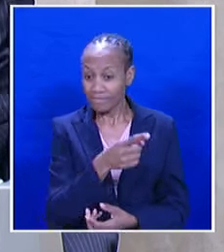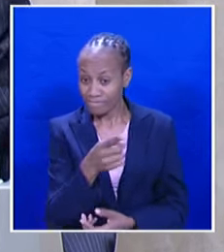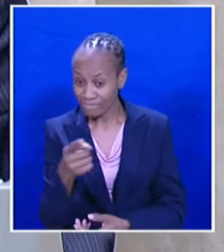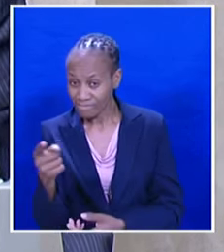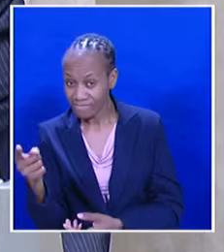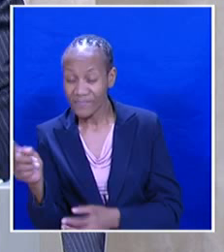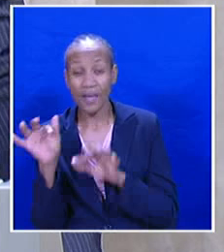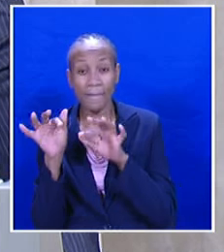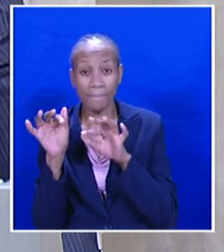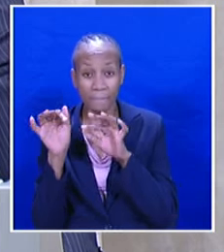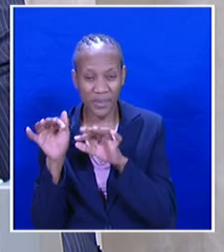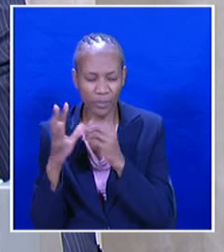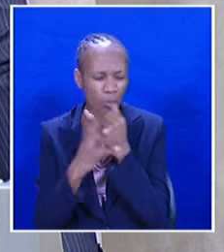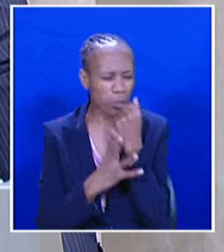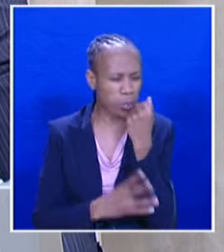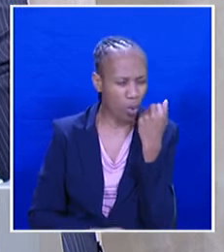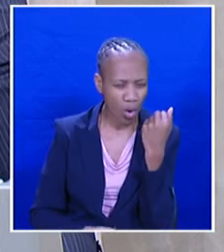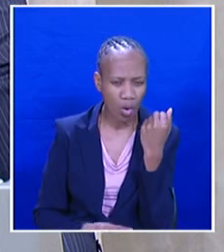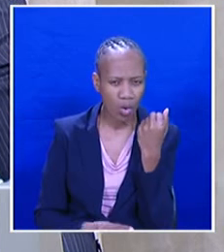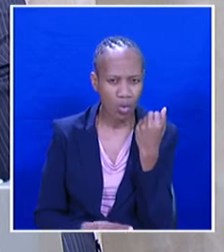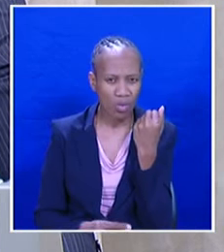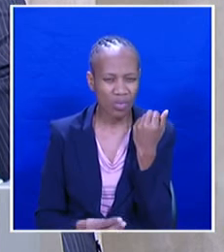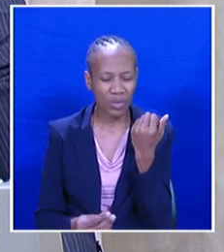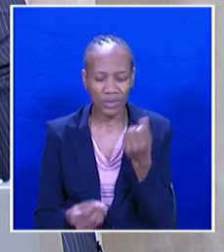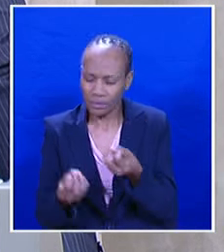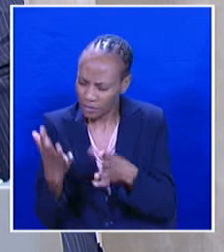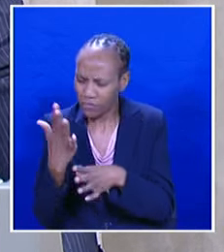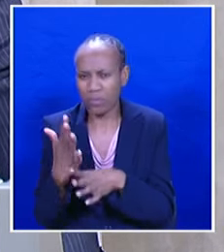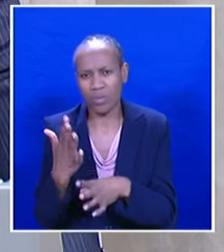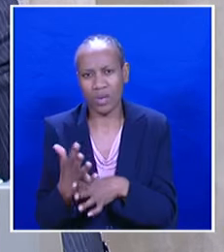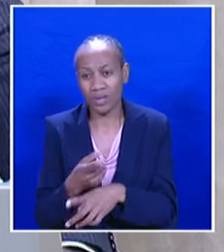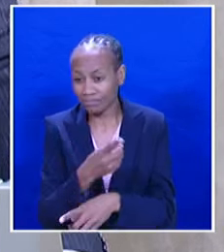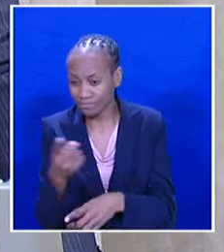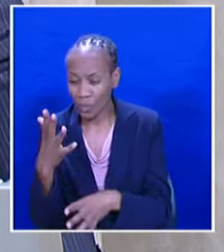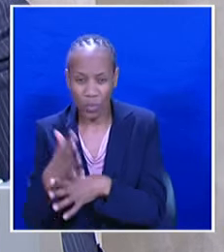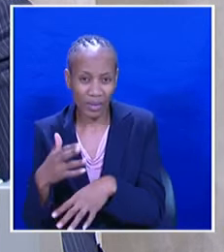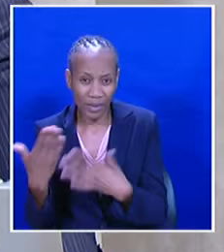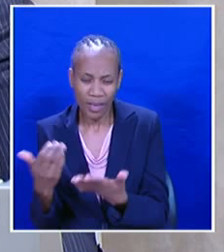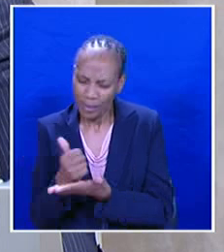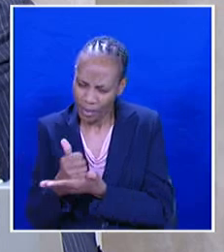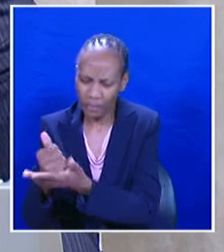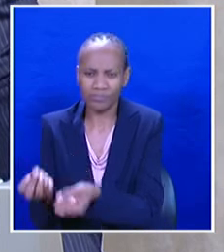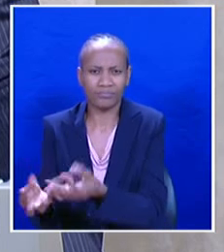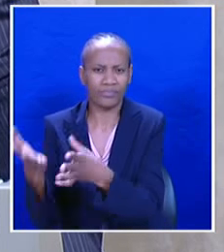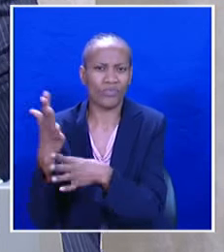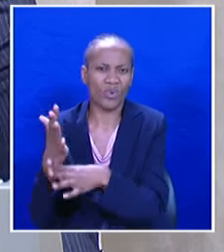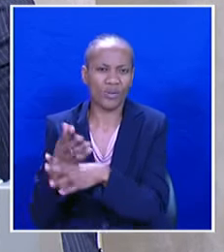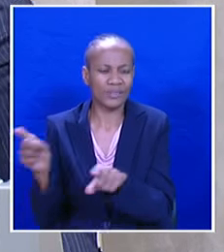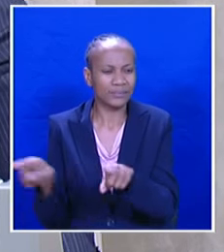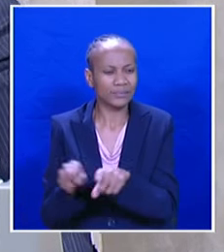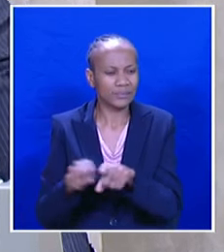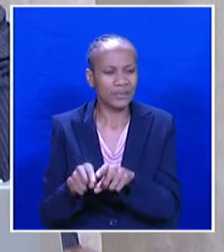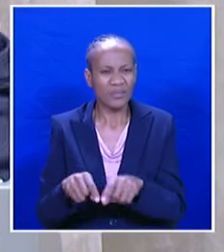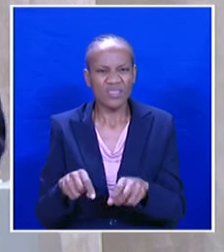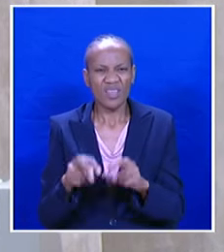by poverty, structural unemployment, and economic recession, including natural disasters, job losses